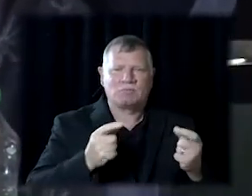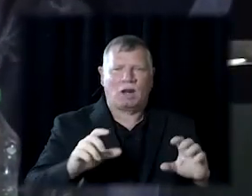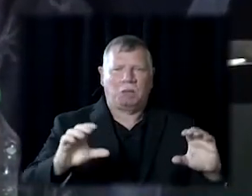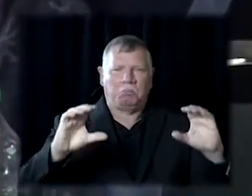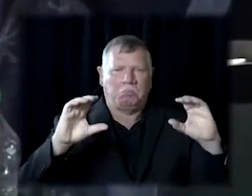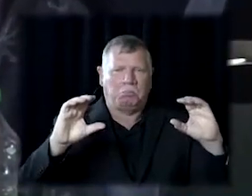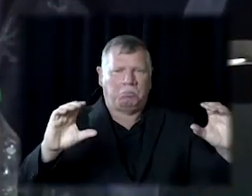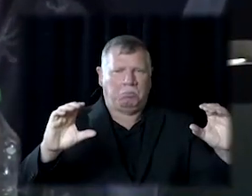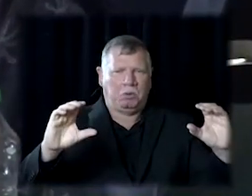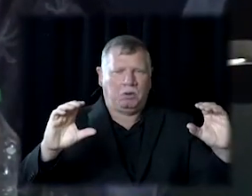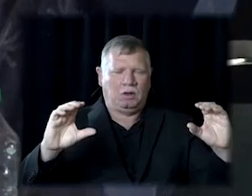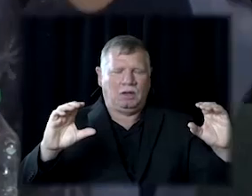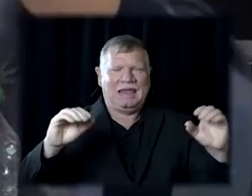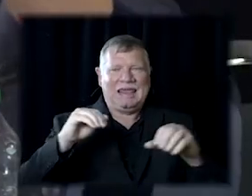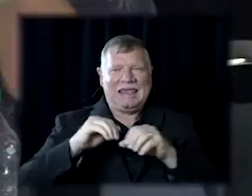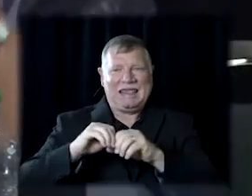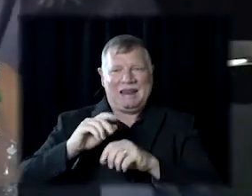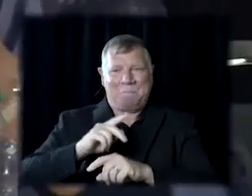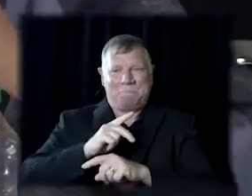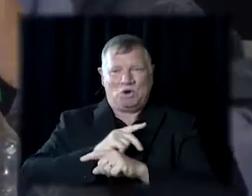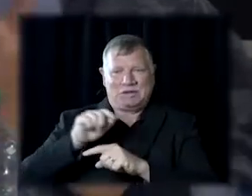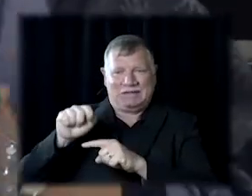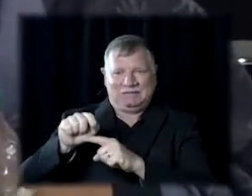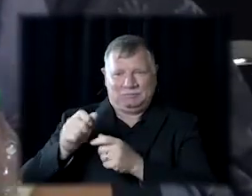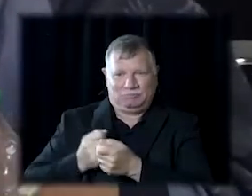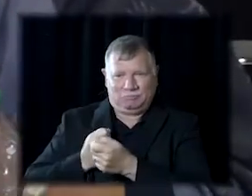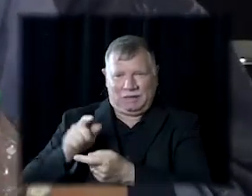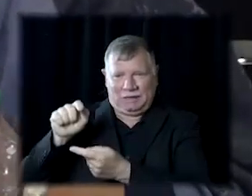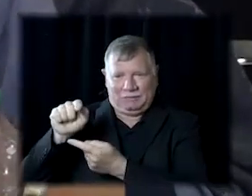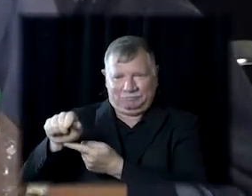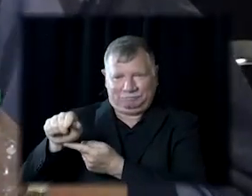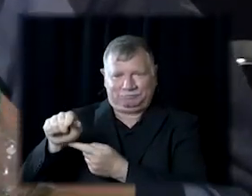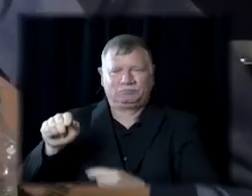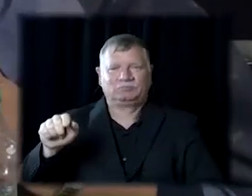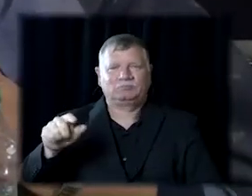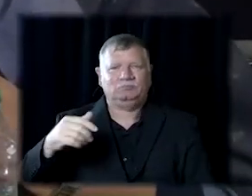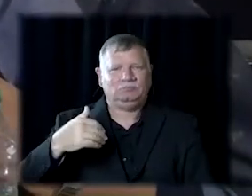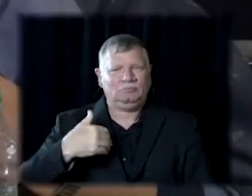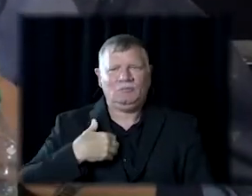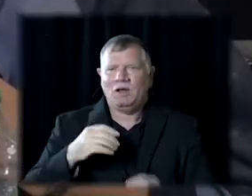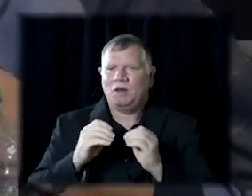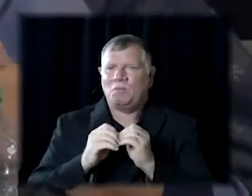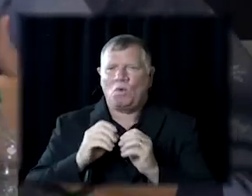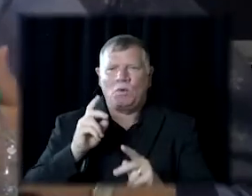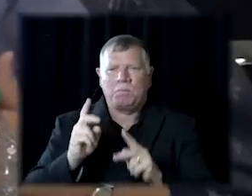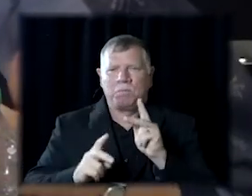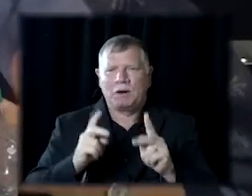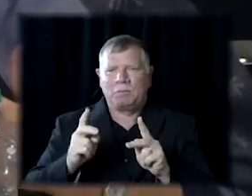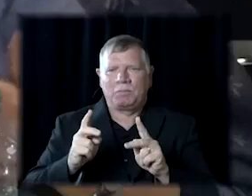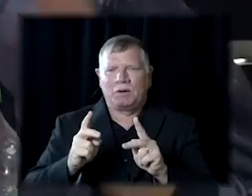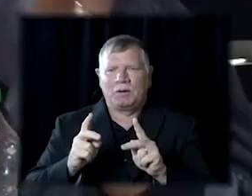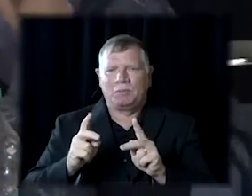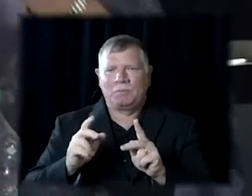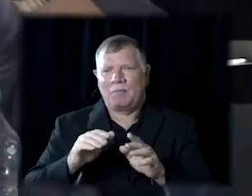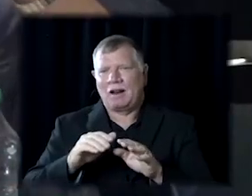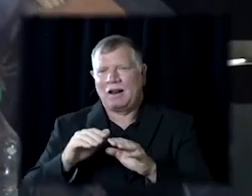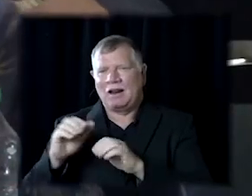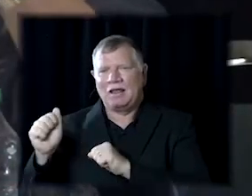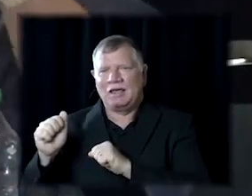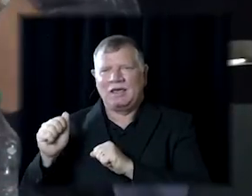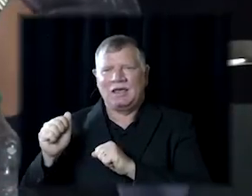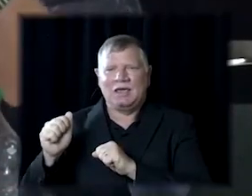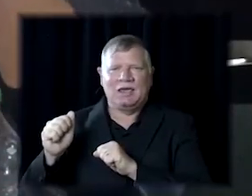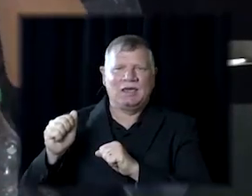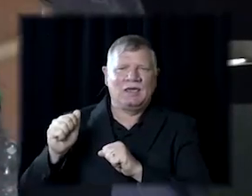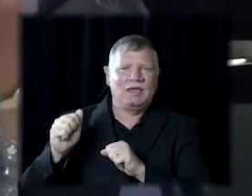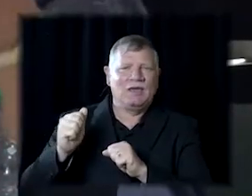that personnel spending, you could have more people leave and pay the Christmas bonus. All of